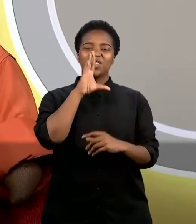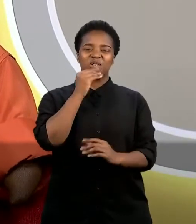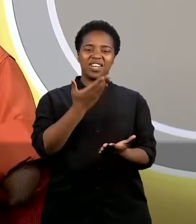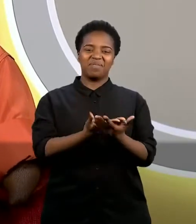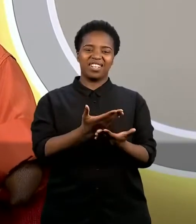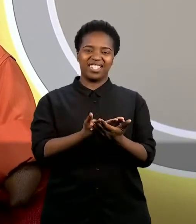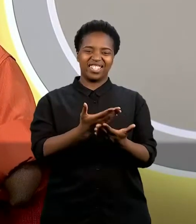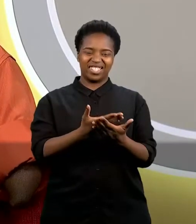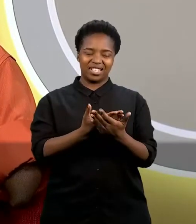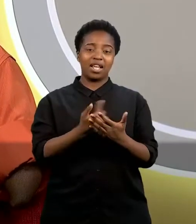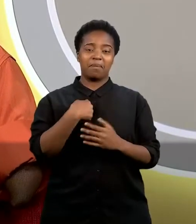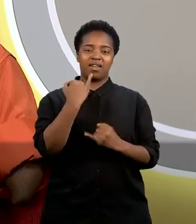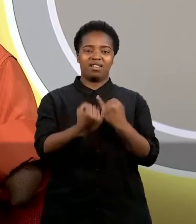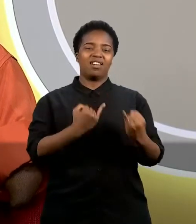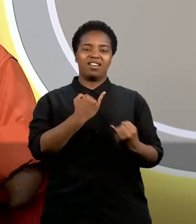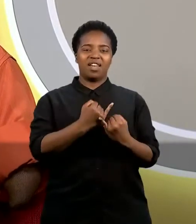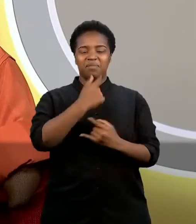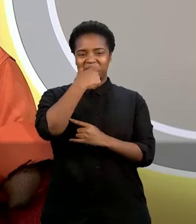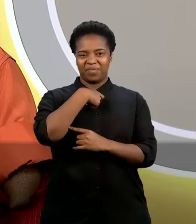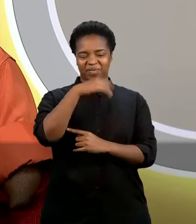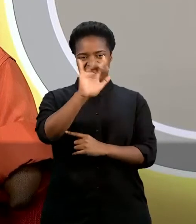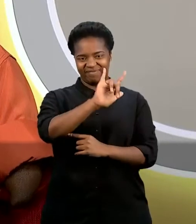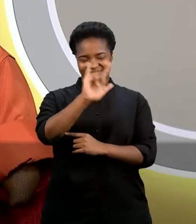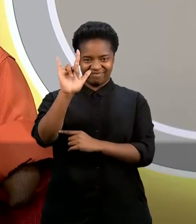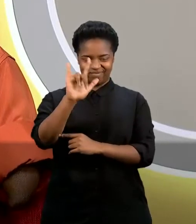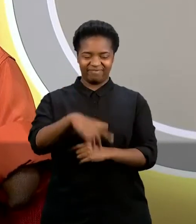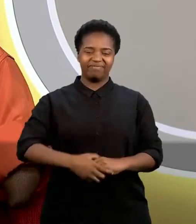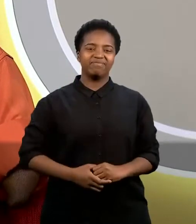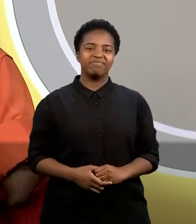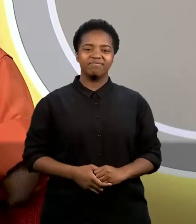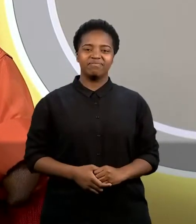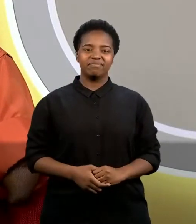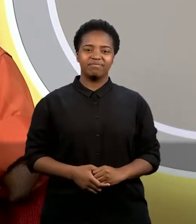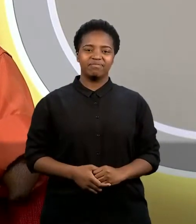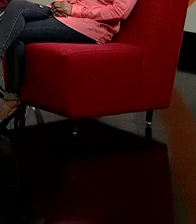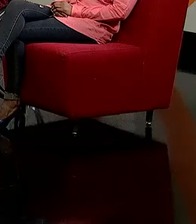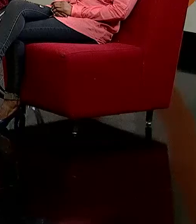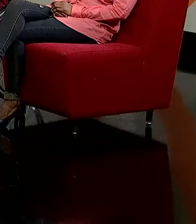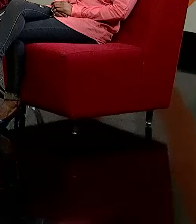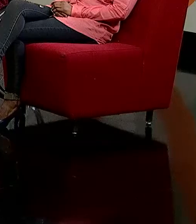ho fitlala re bona na hape lebitso ke Reina Moloi and we talk ability.